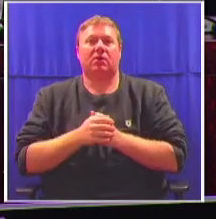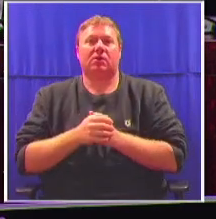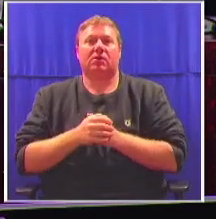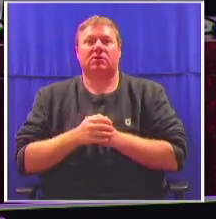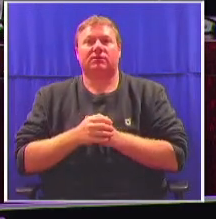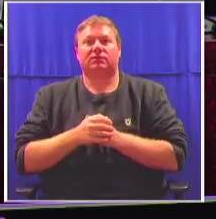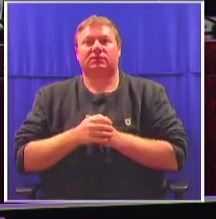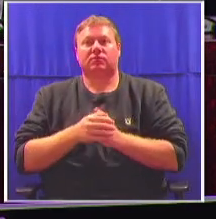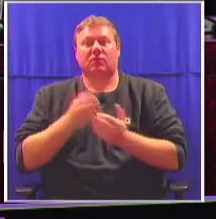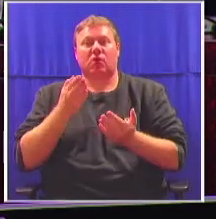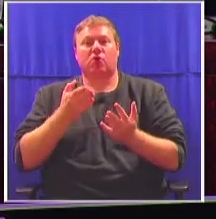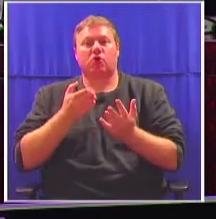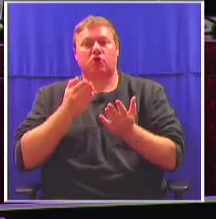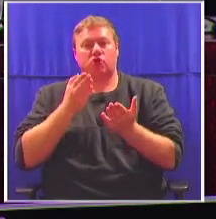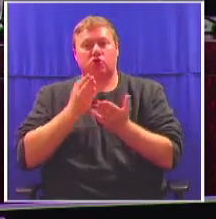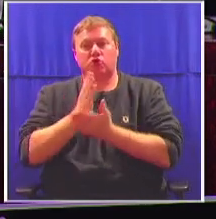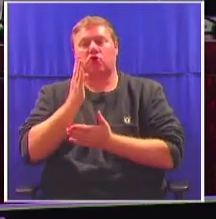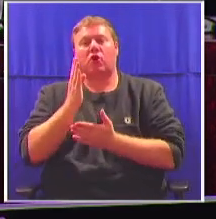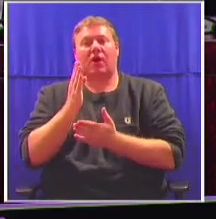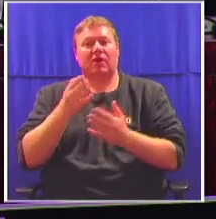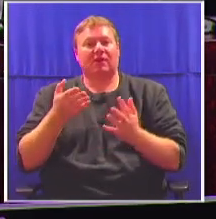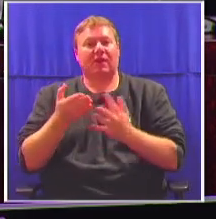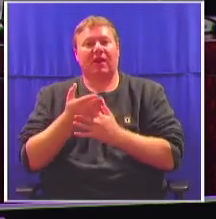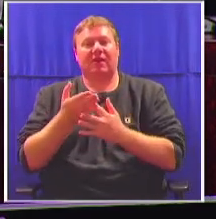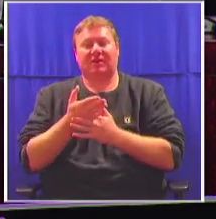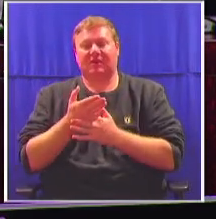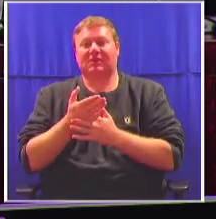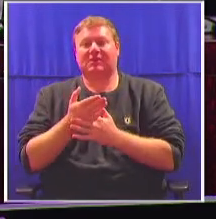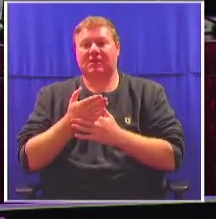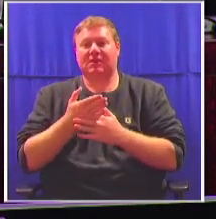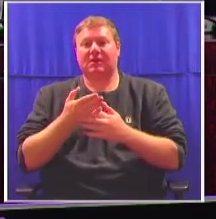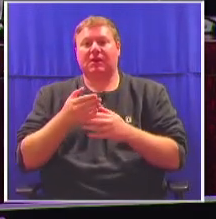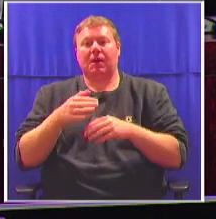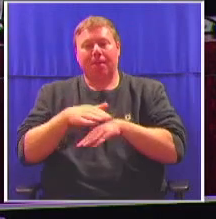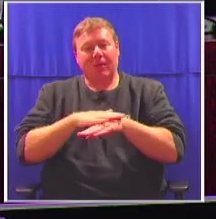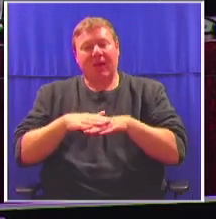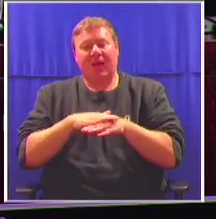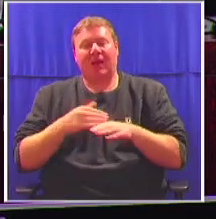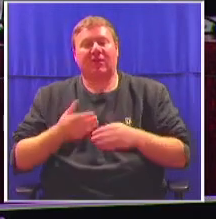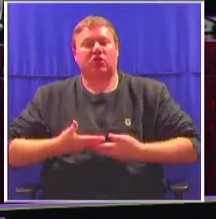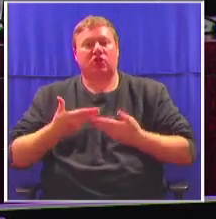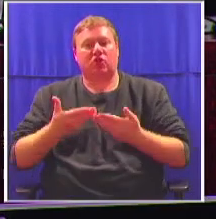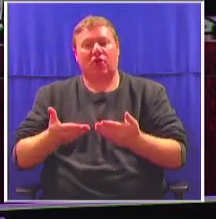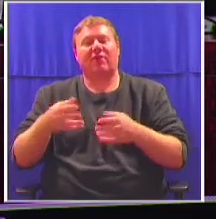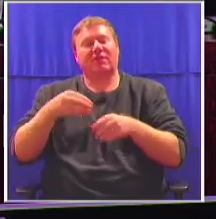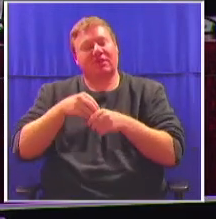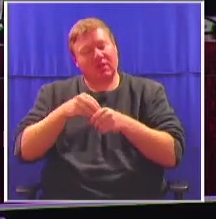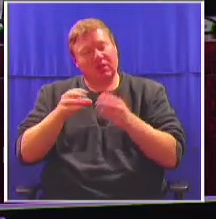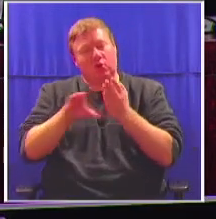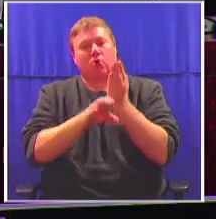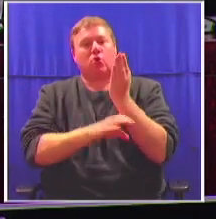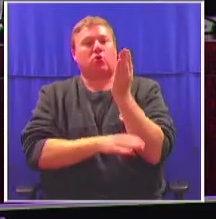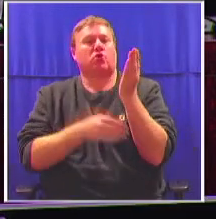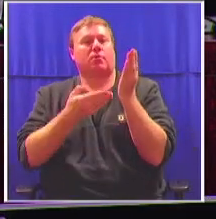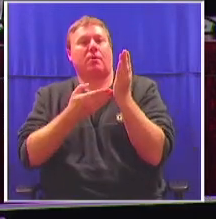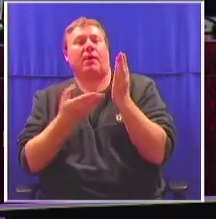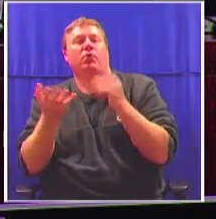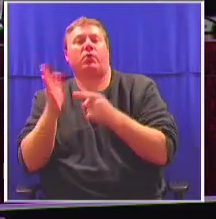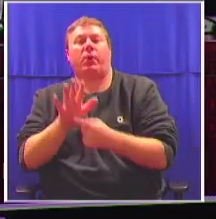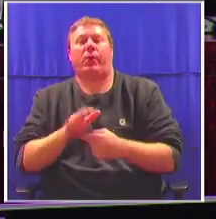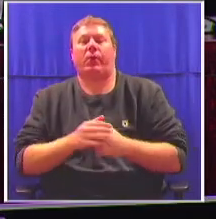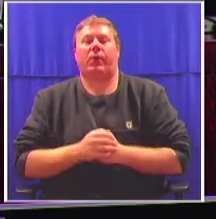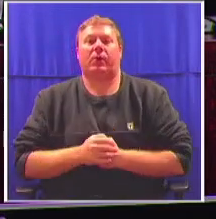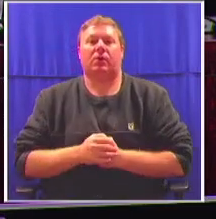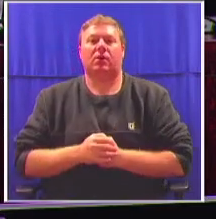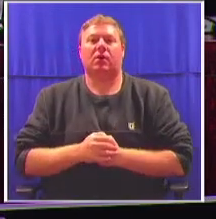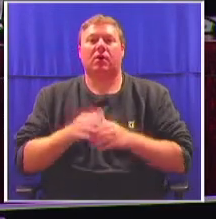right to access to decent quality basic services is enshrined in our constitution. When